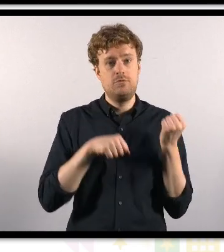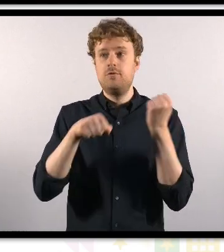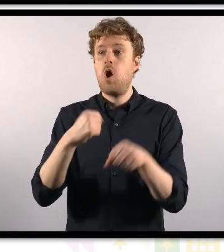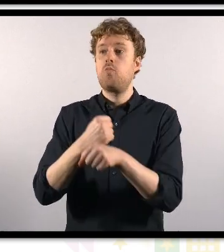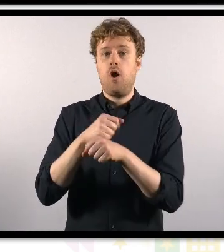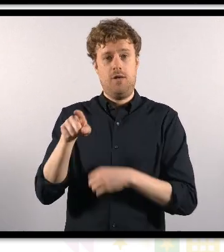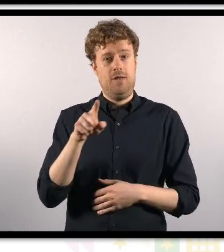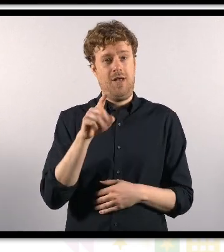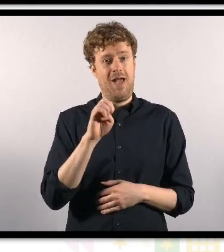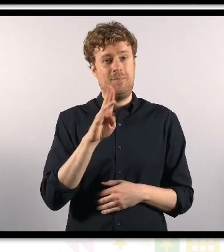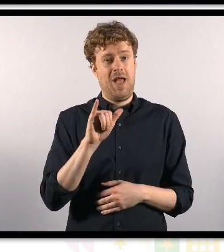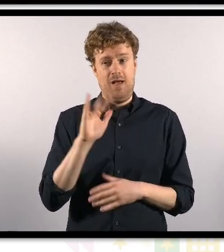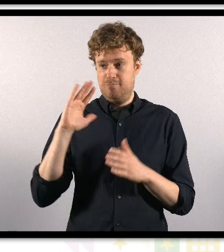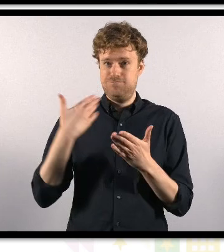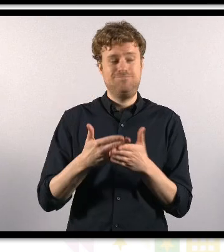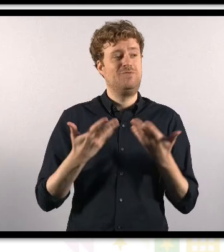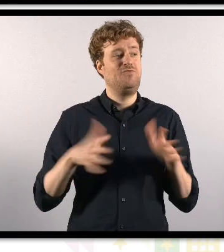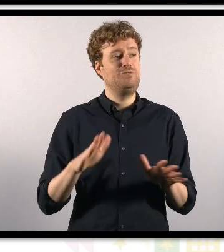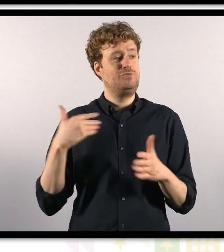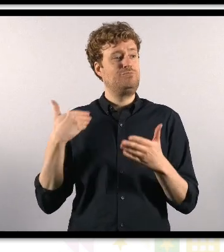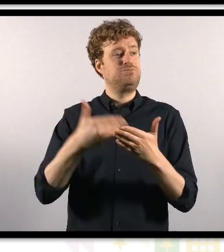communities like OpenTelemetry, Prometheus, and more.